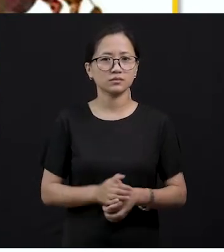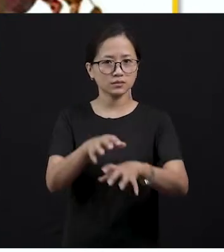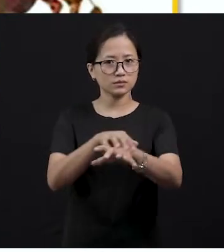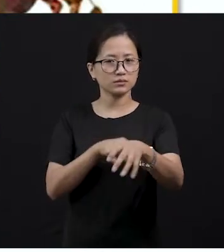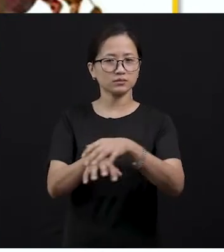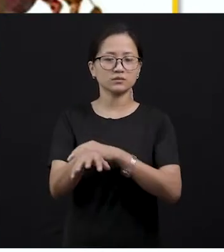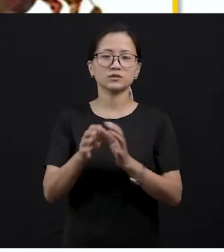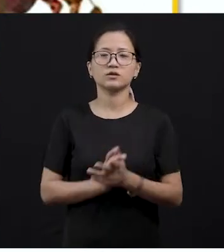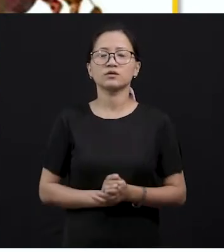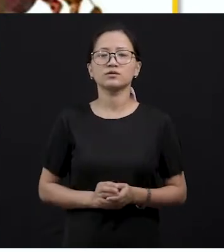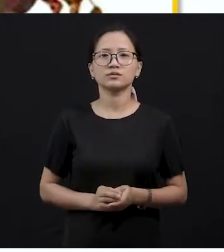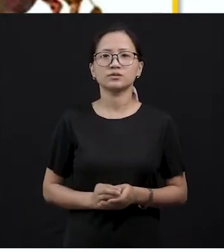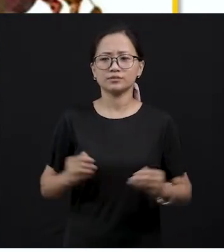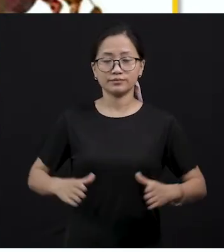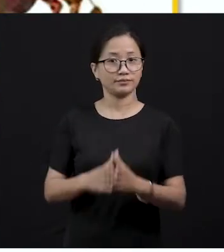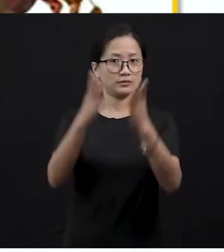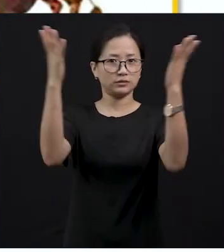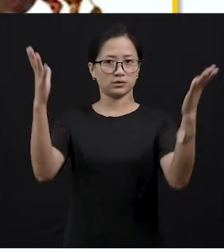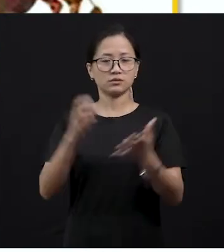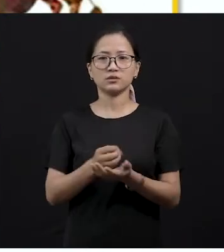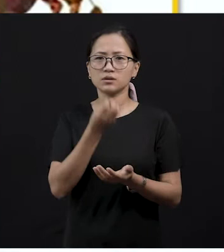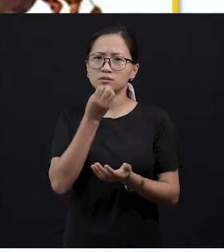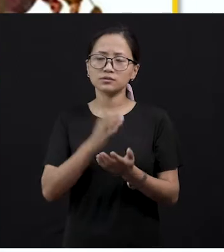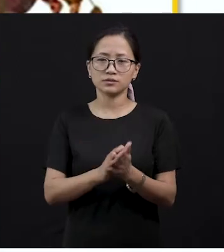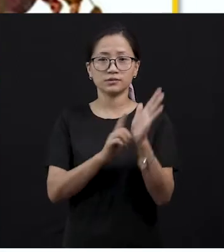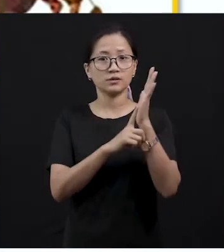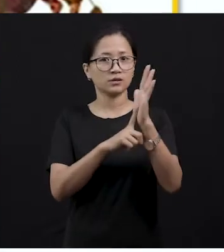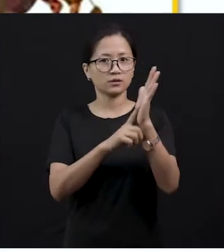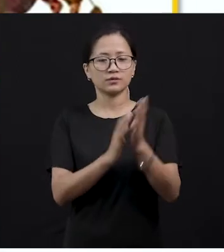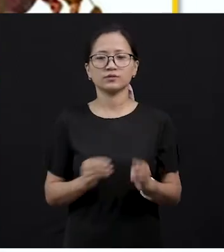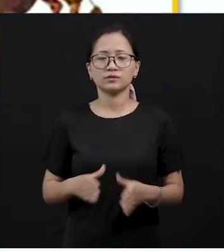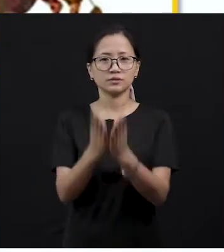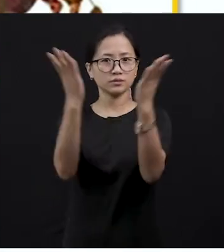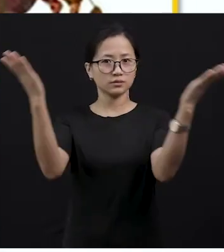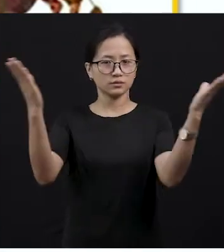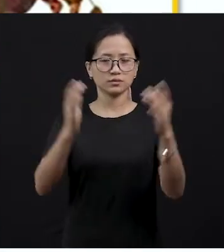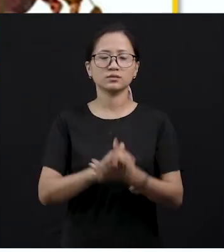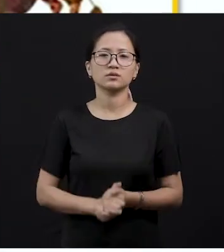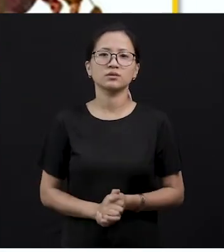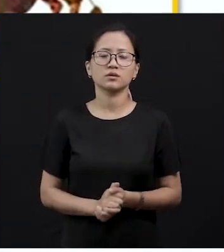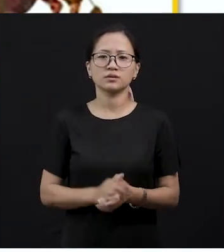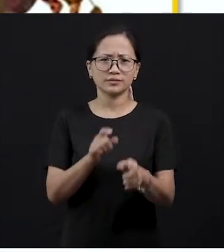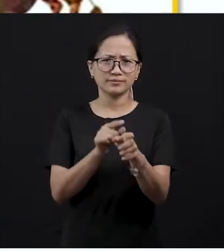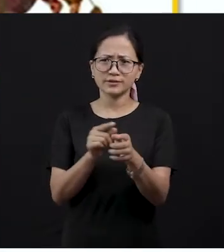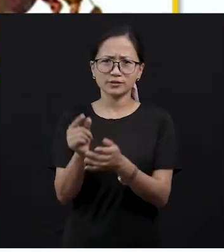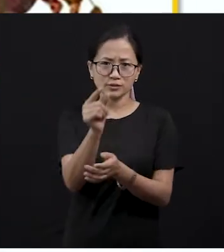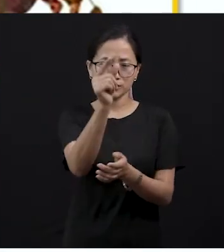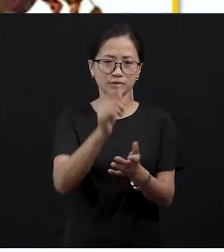animal feeding on the trees, the leaves of the trees. Then we have the